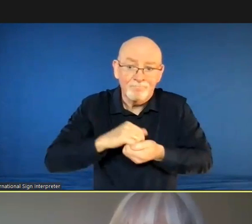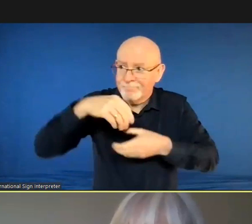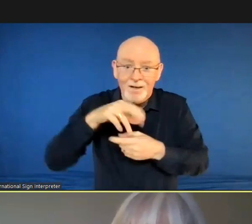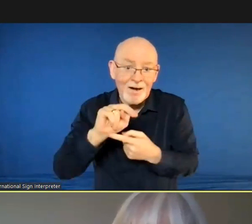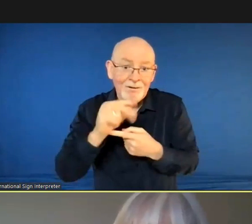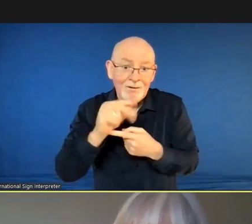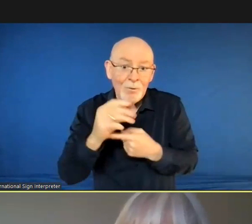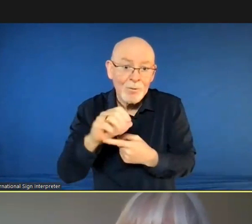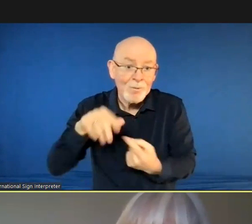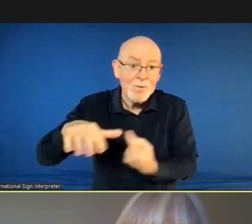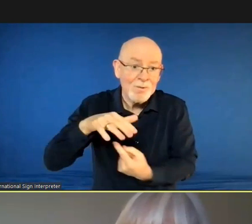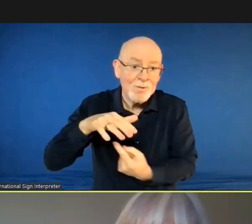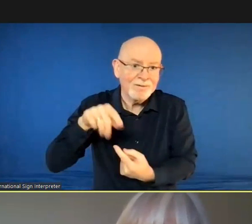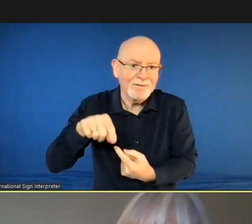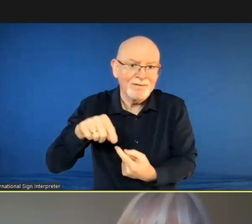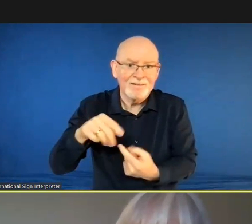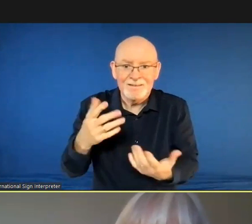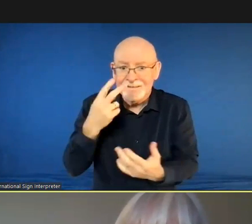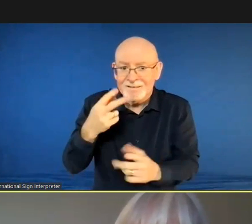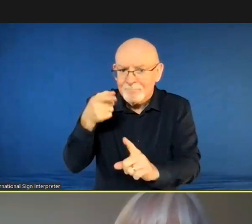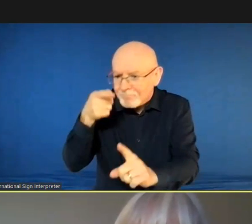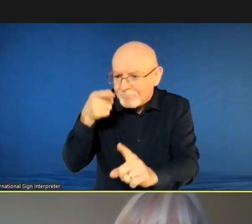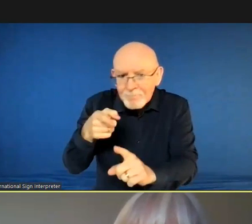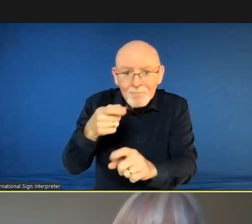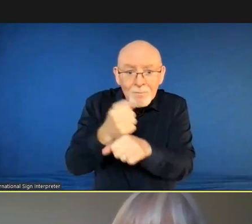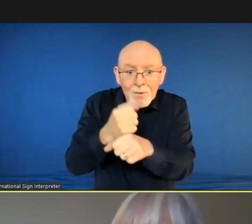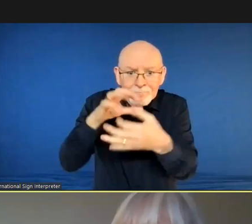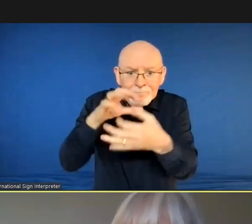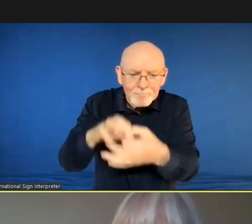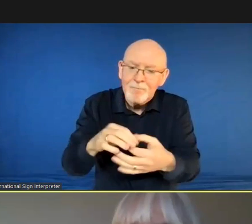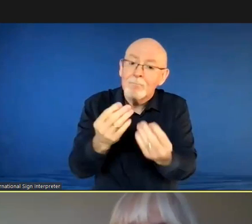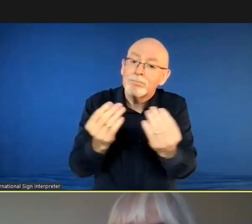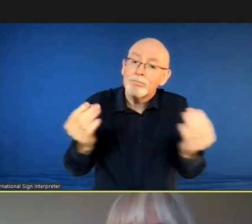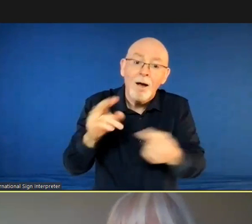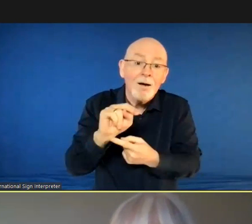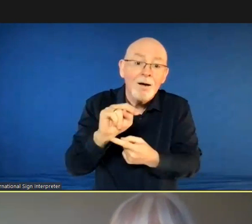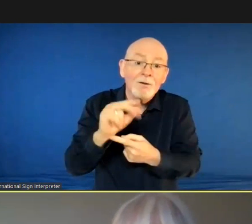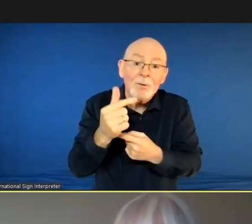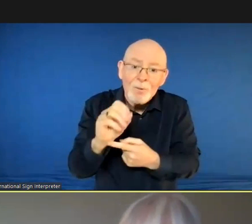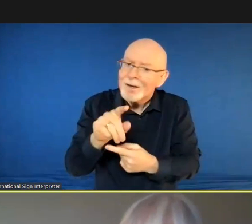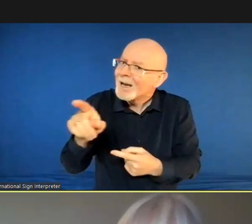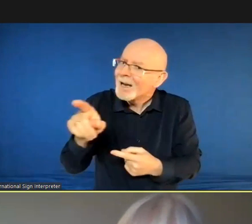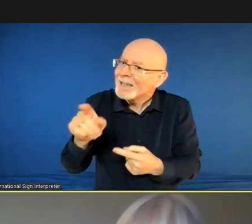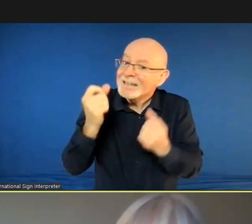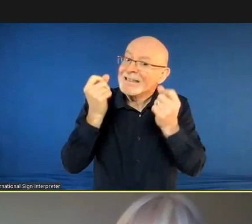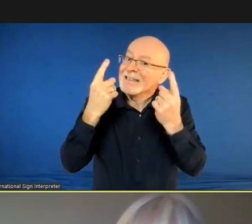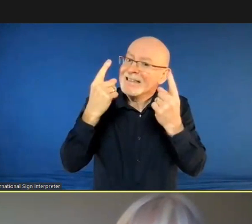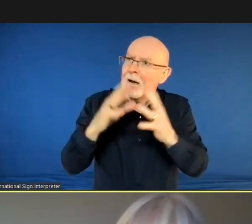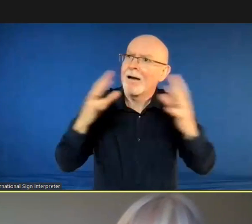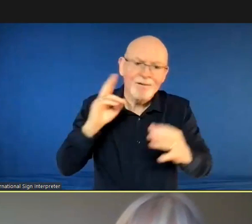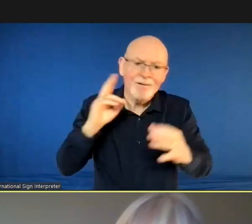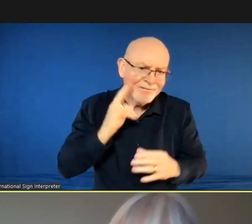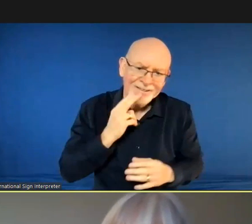children, which means that deaf children are often excluded from wider projects and